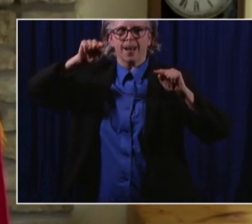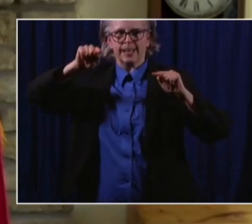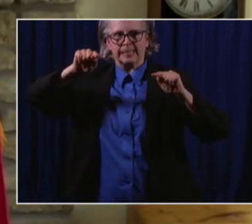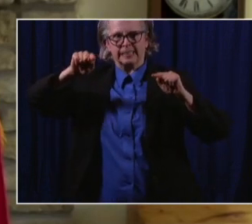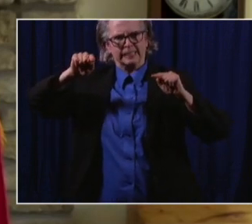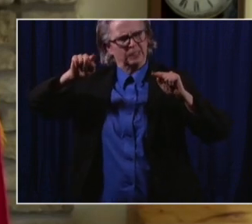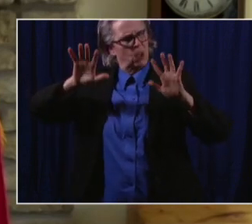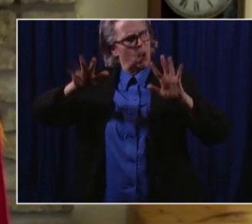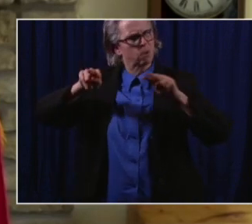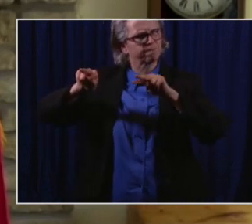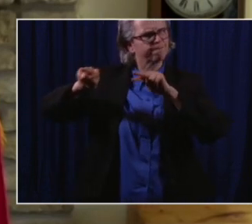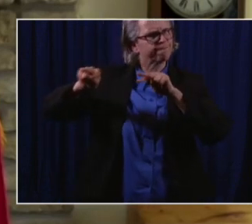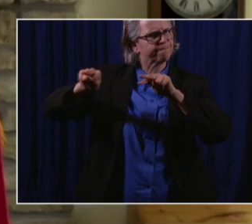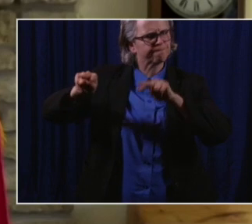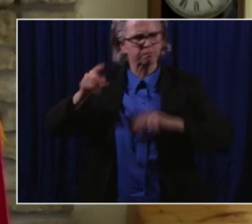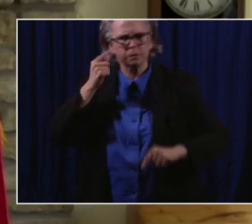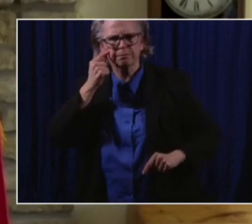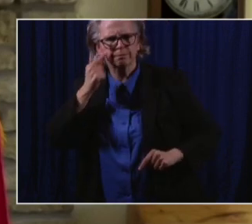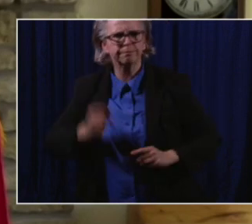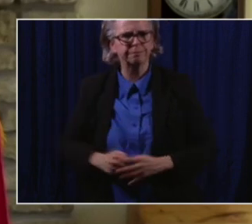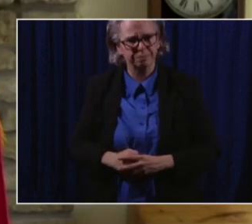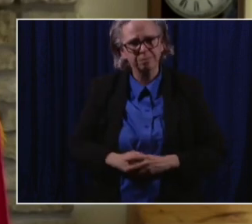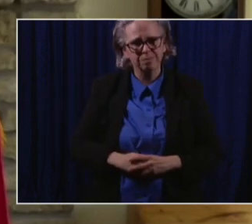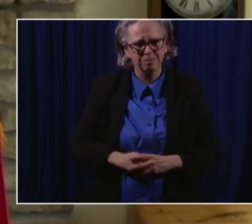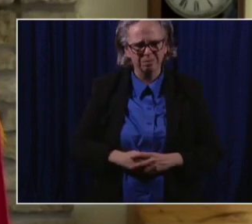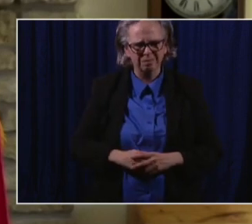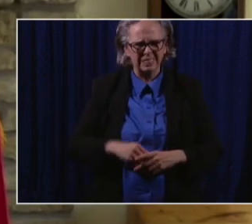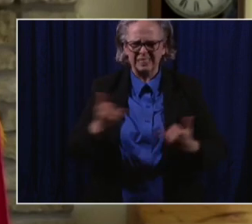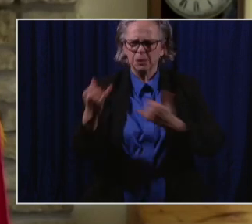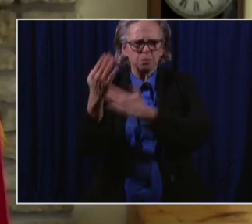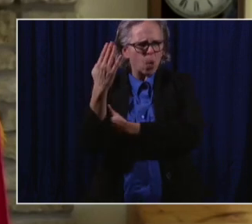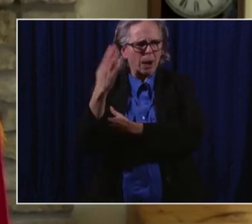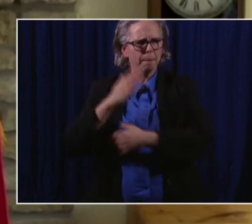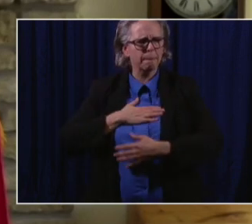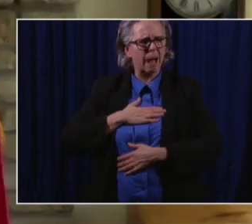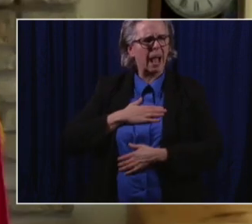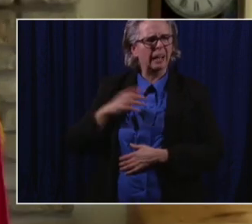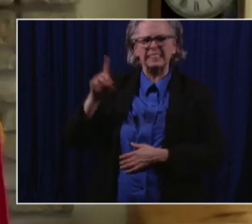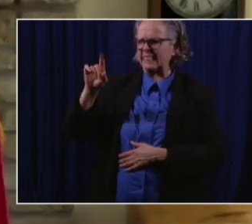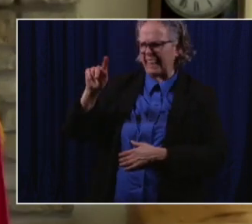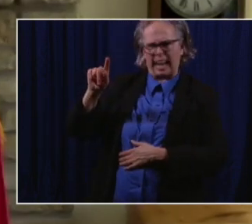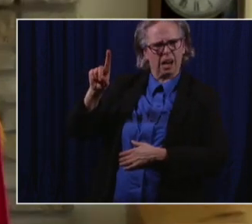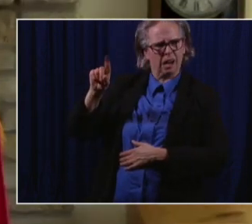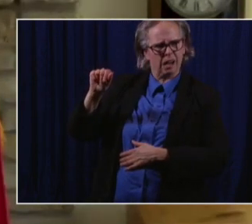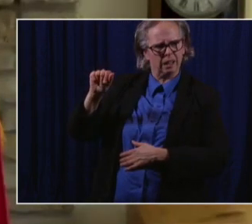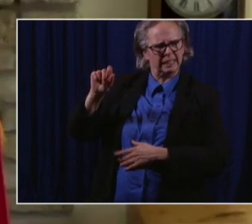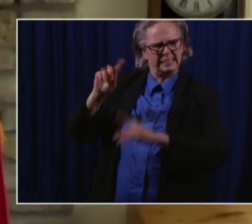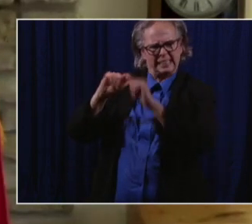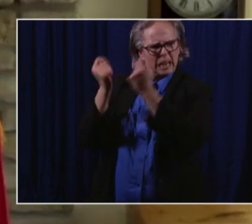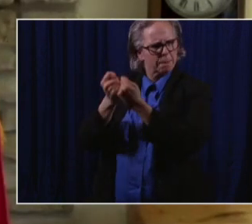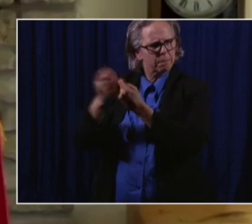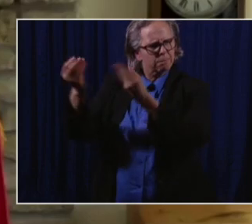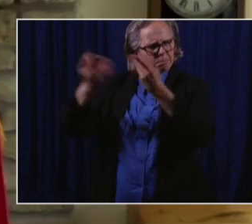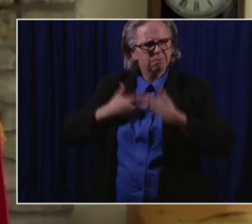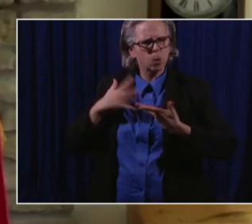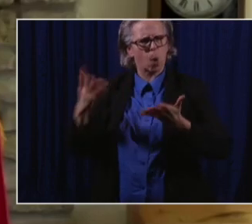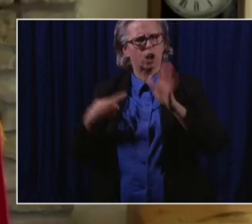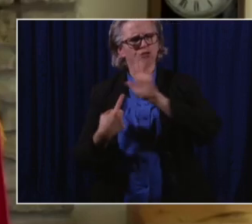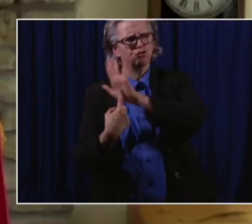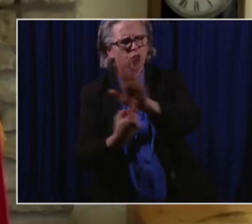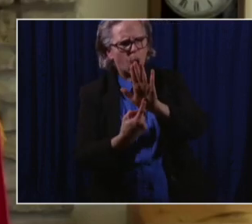data team showed me some things this morning I want to share with you, and they've taken hospital admissions, and they've really come up